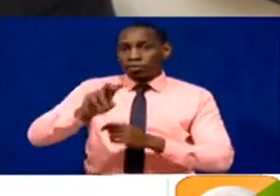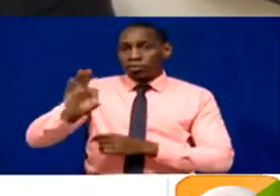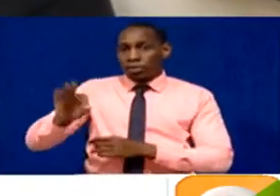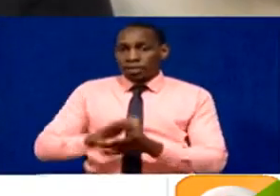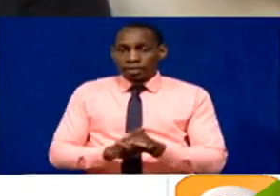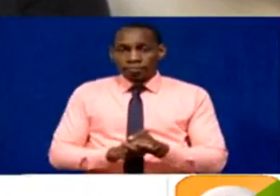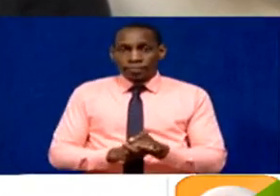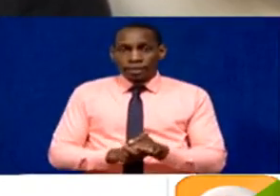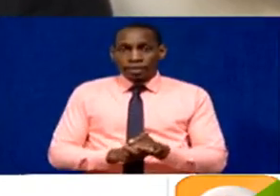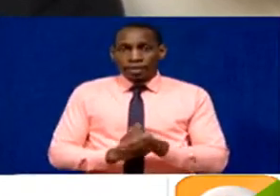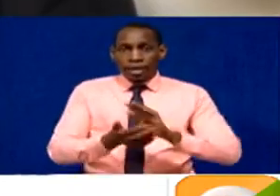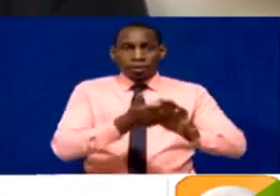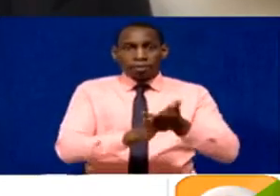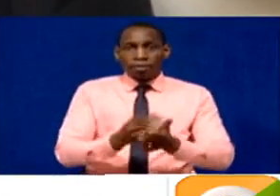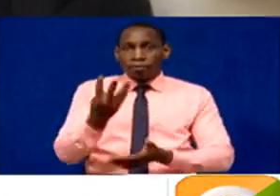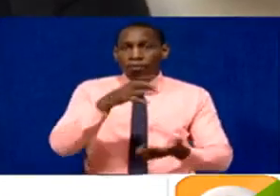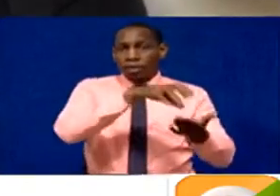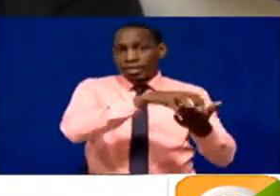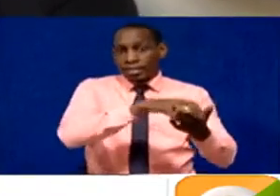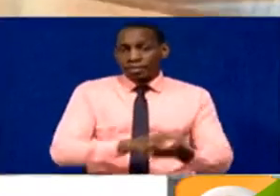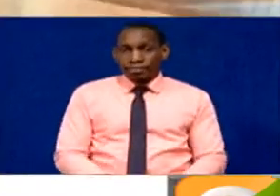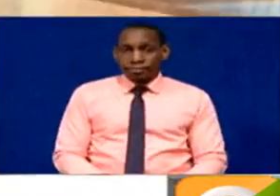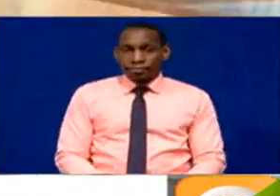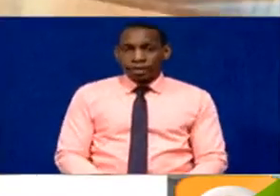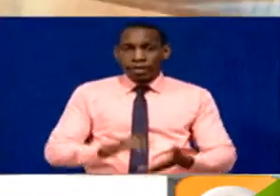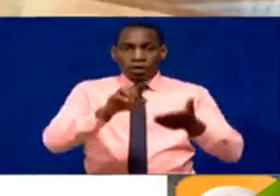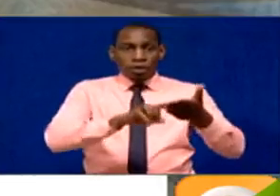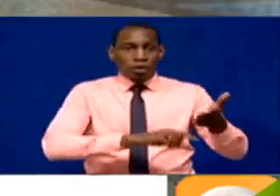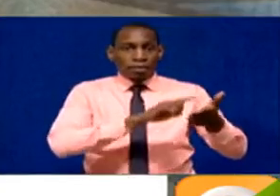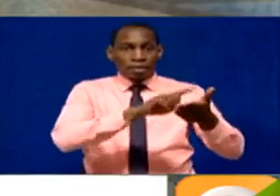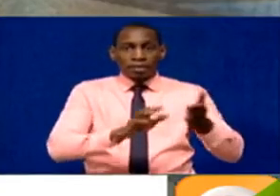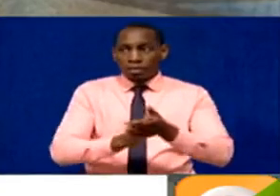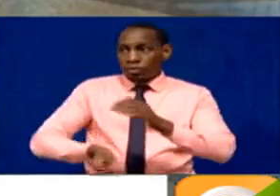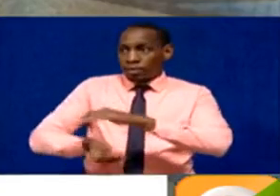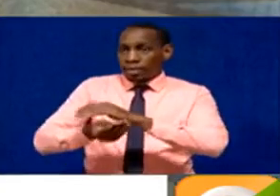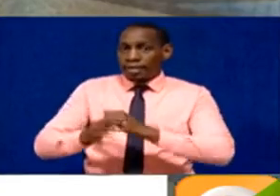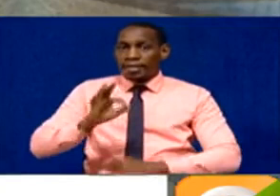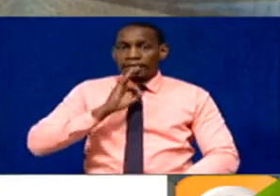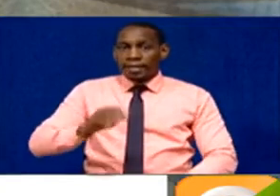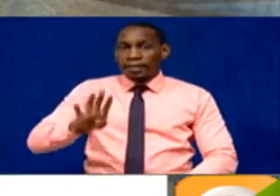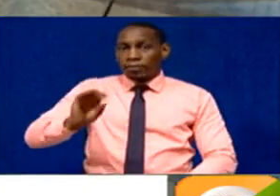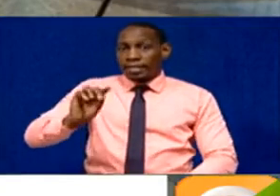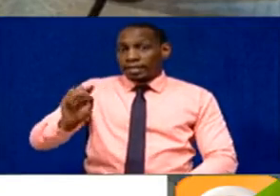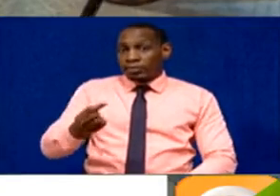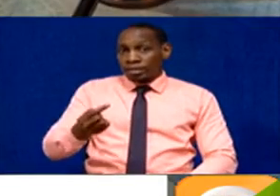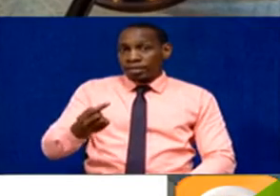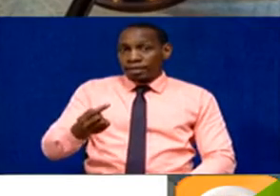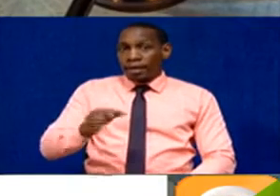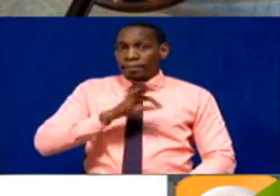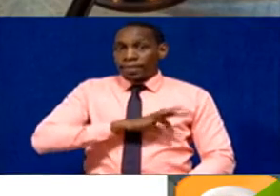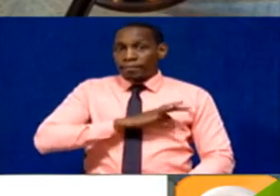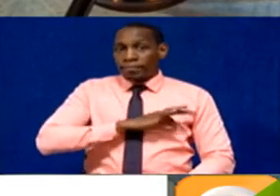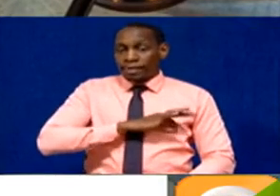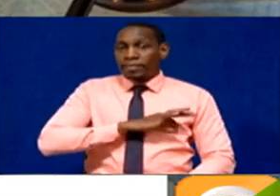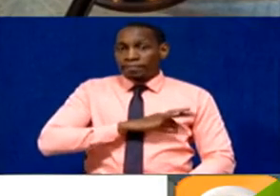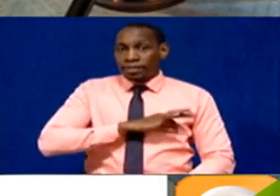2003. He was convicted on 4 counts. On the offence of corruptly soliciting for a 340,000 shillings benefit from one